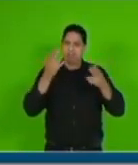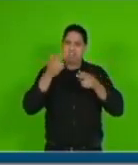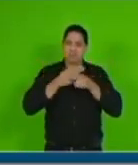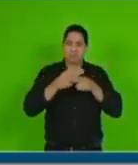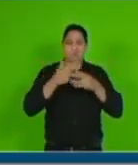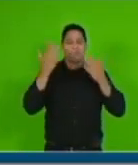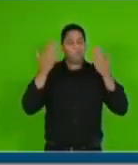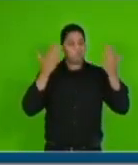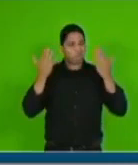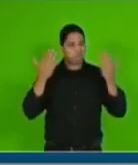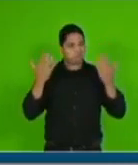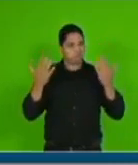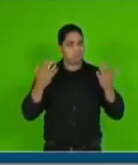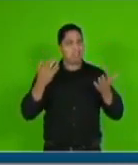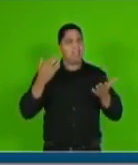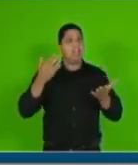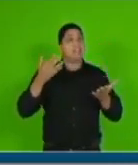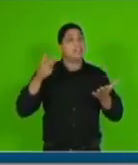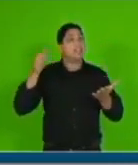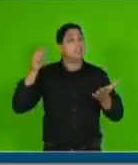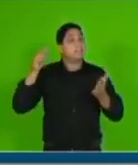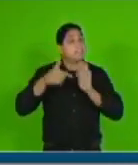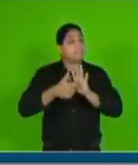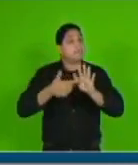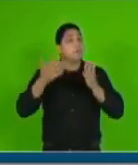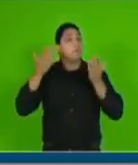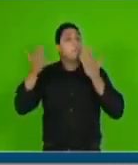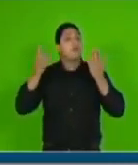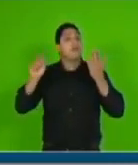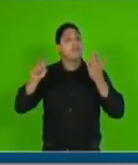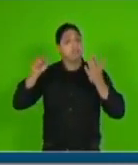wretched, miserable, poor, blind, and naked.